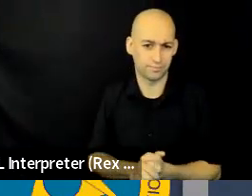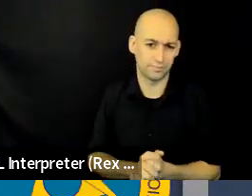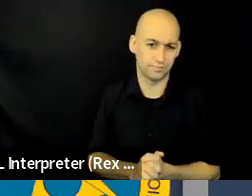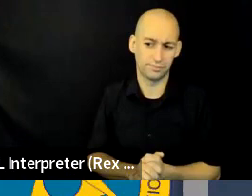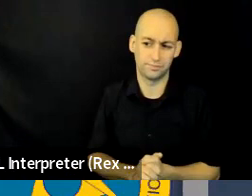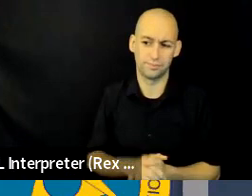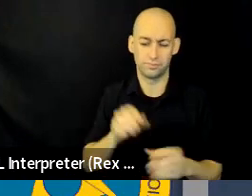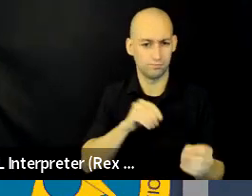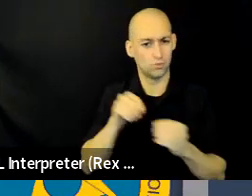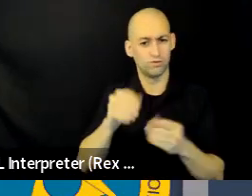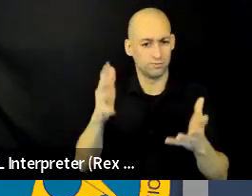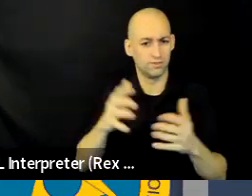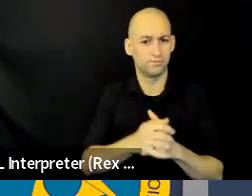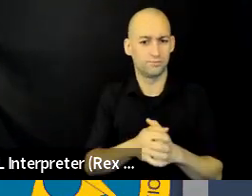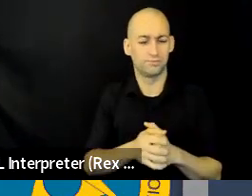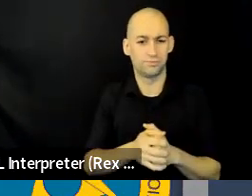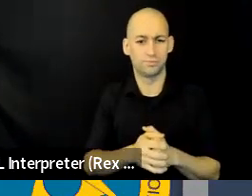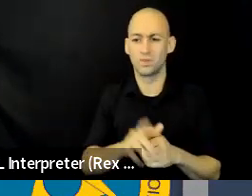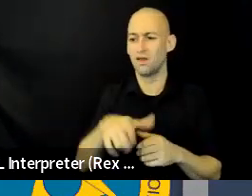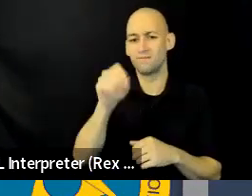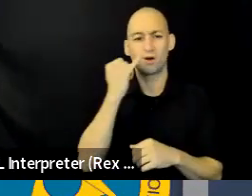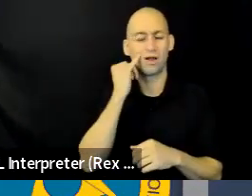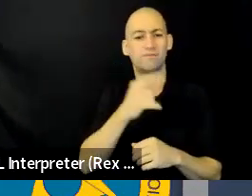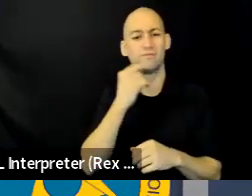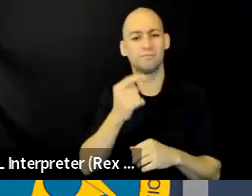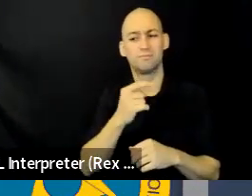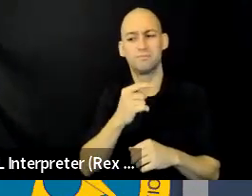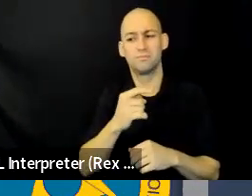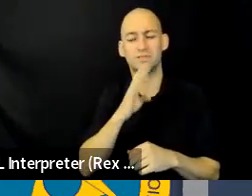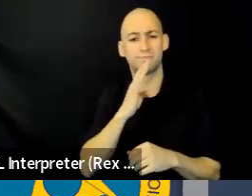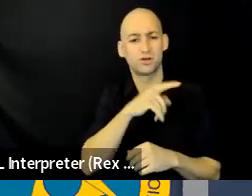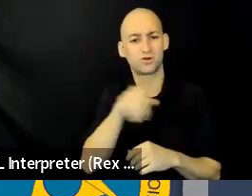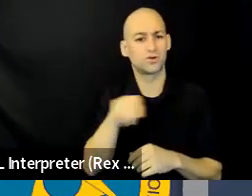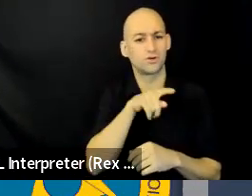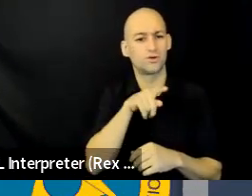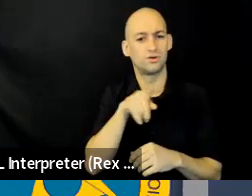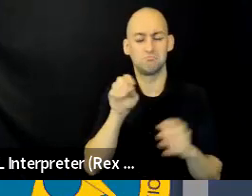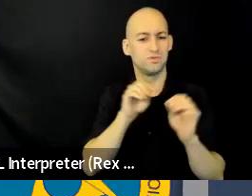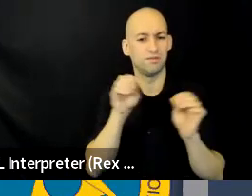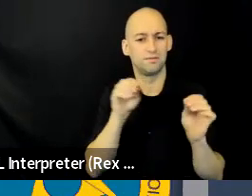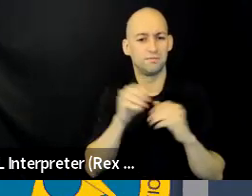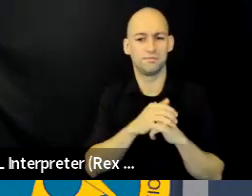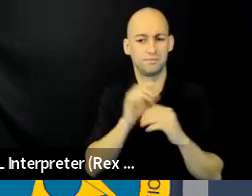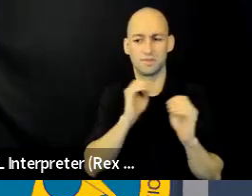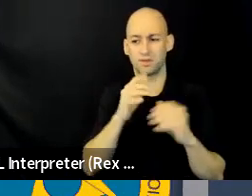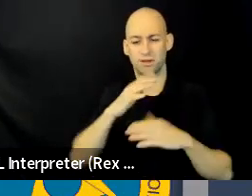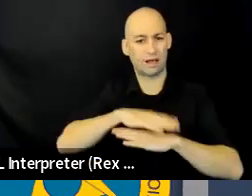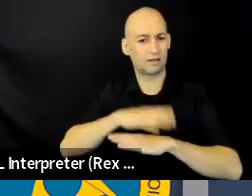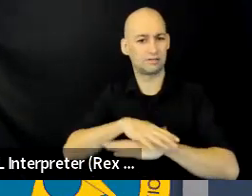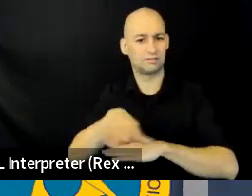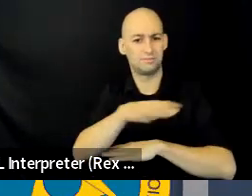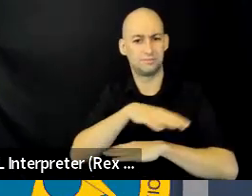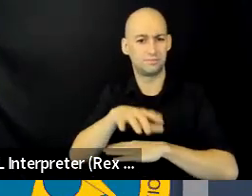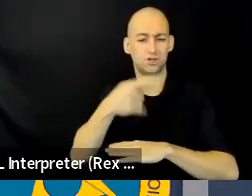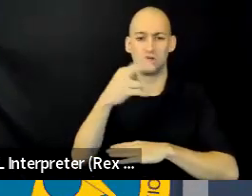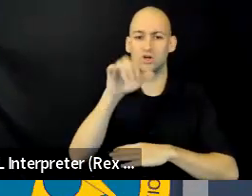So moved. Oh, let's find out if there is speakers first. Are there speakers? There is not. On this item, on the dais? Commissioner